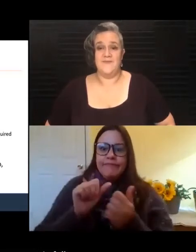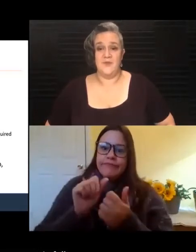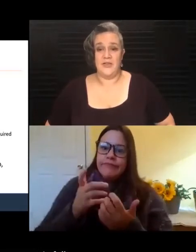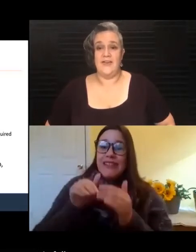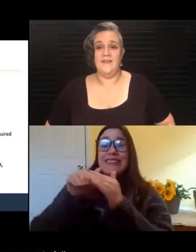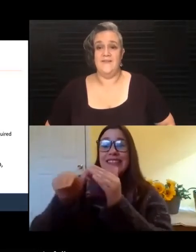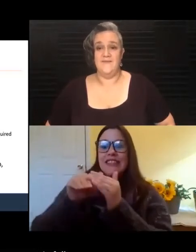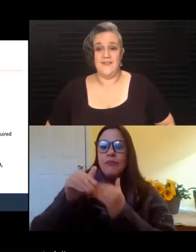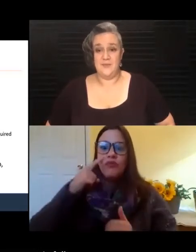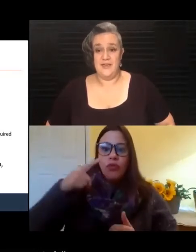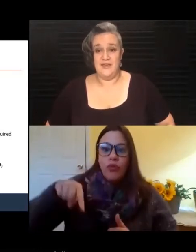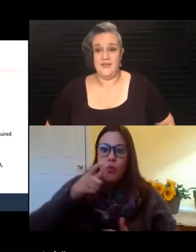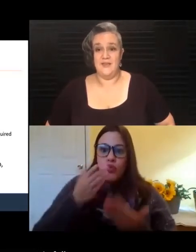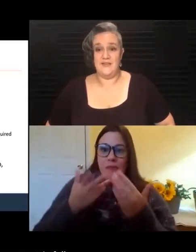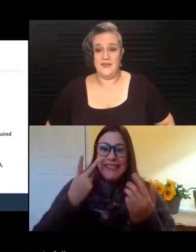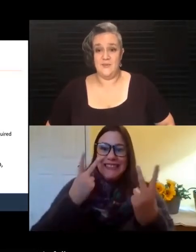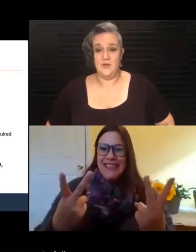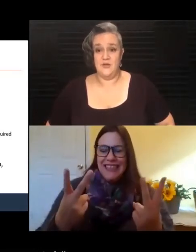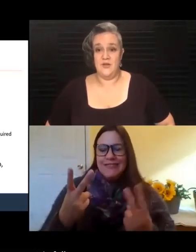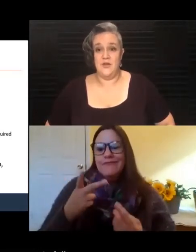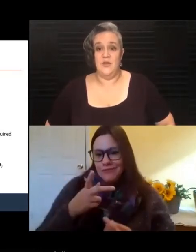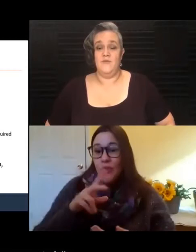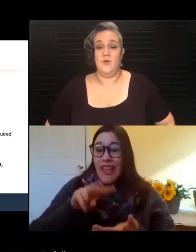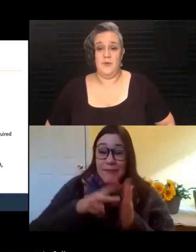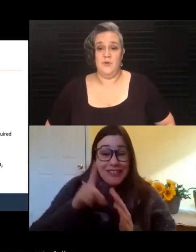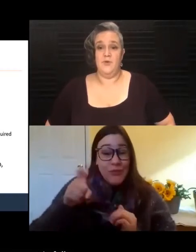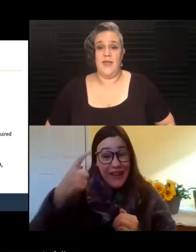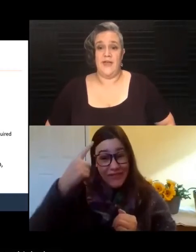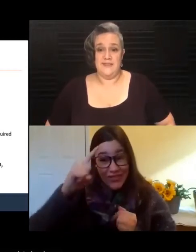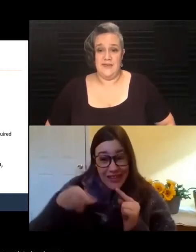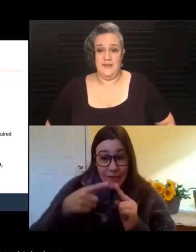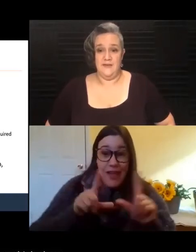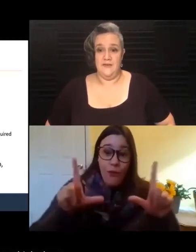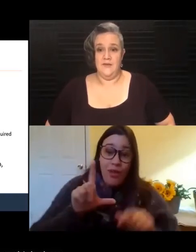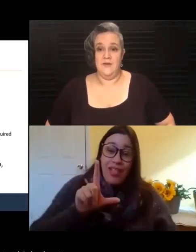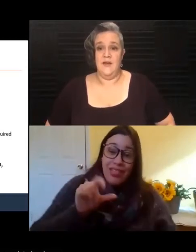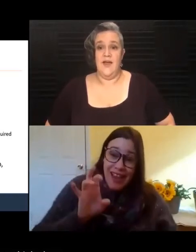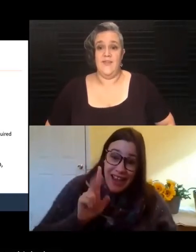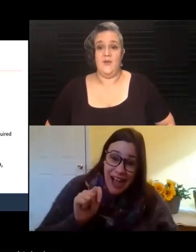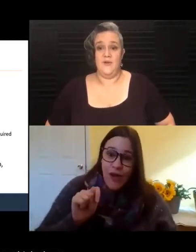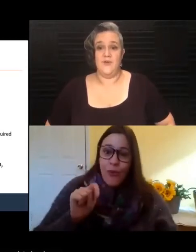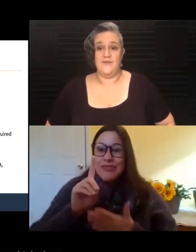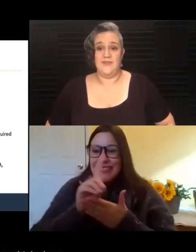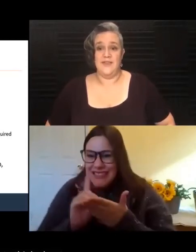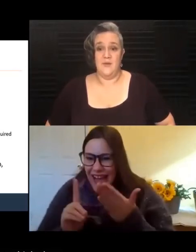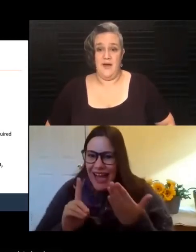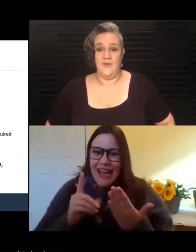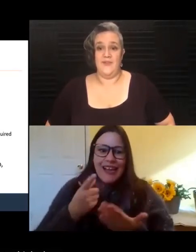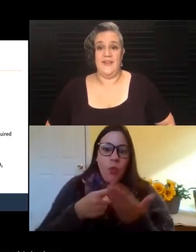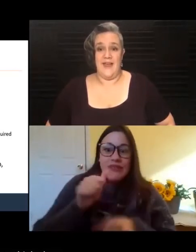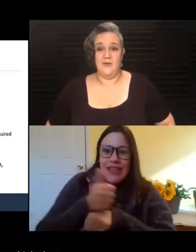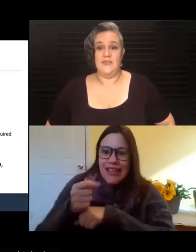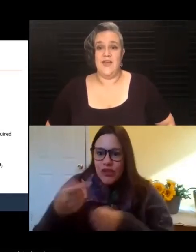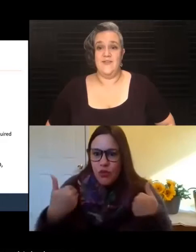event is fully visibly accessible for the people who can see. And then you also have to think about